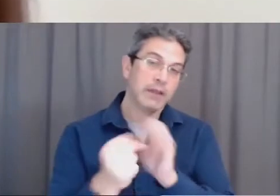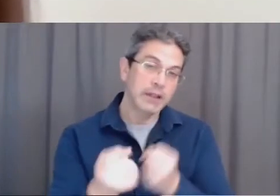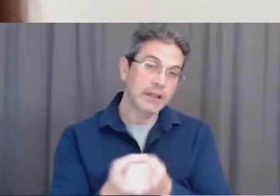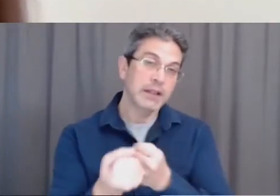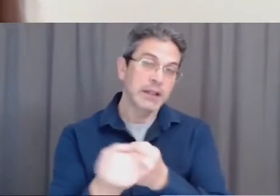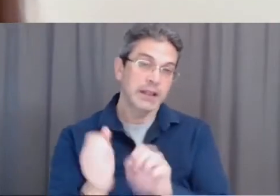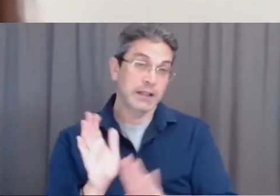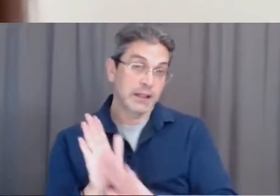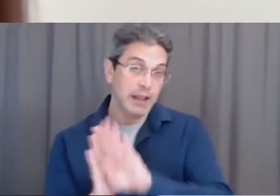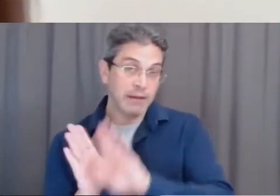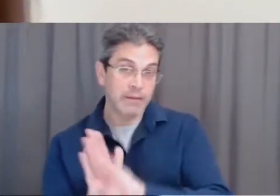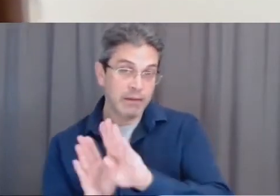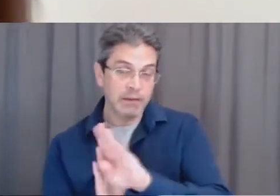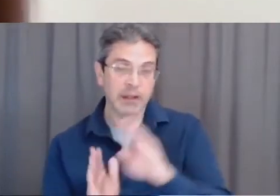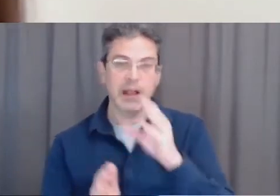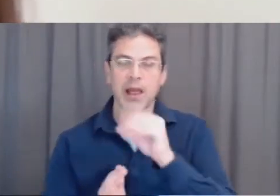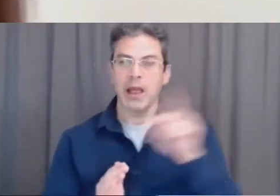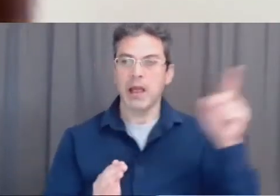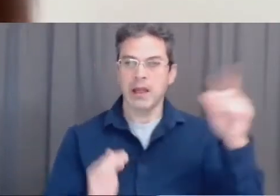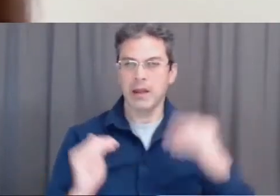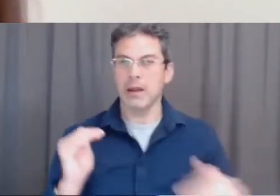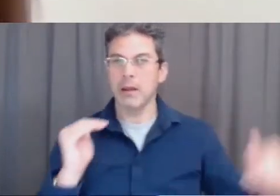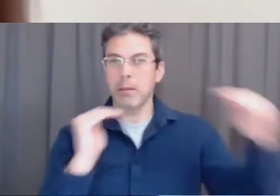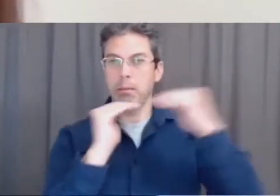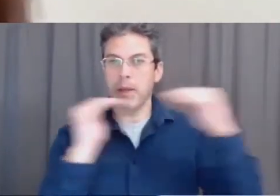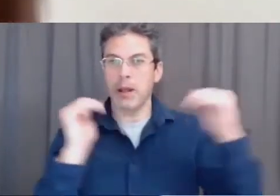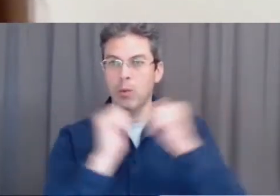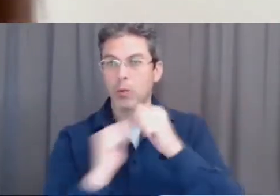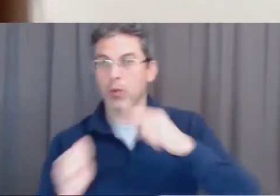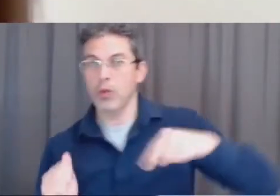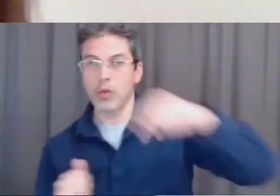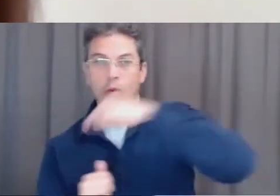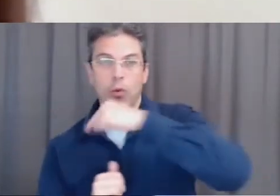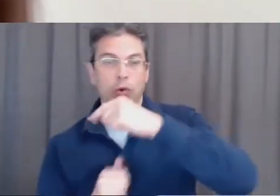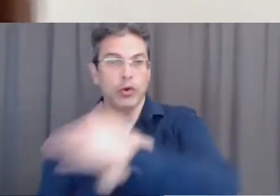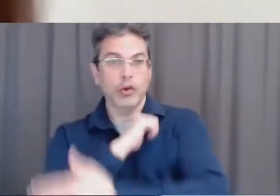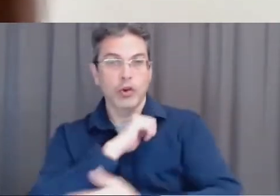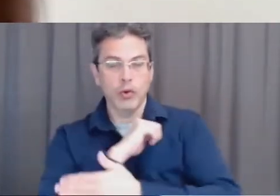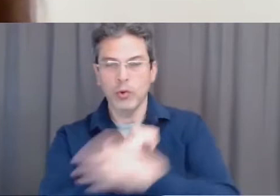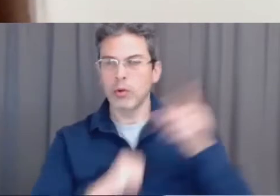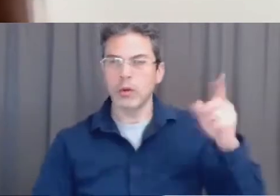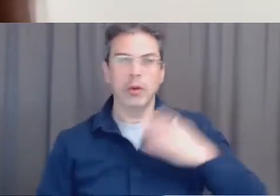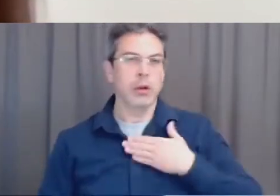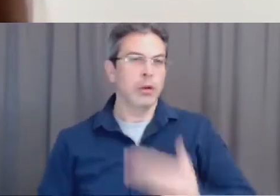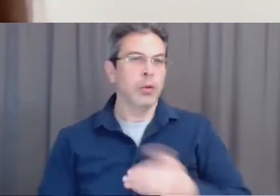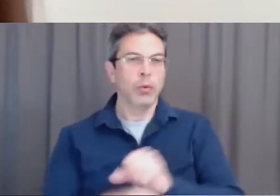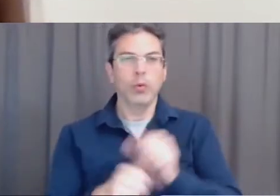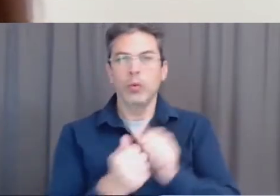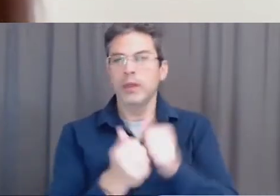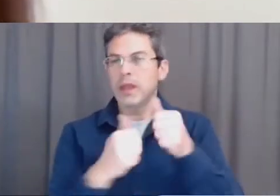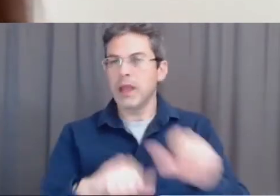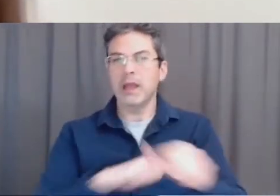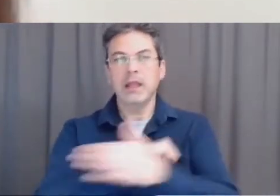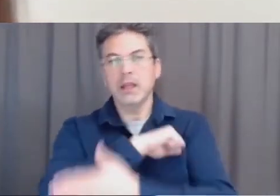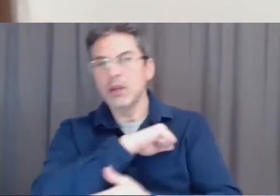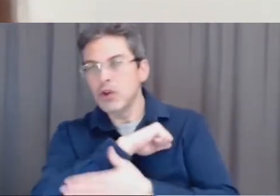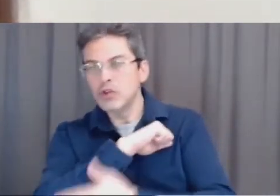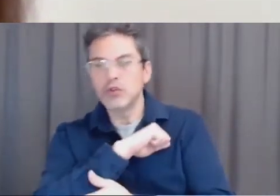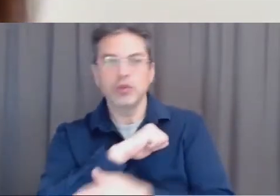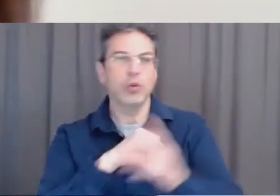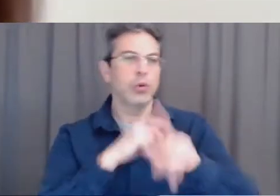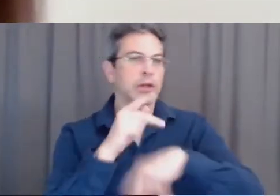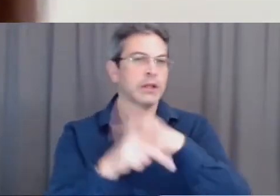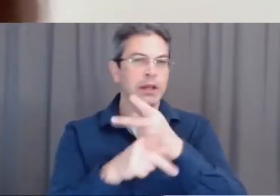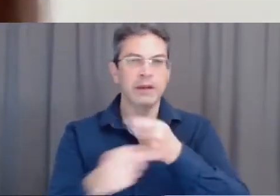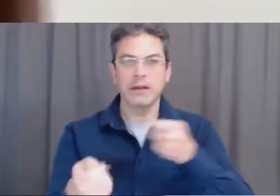balanced player on the international stage, willing to work with all countries and all regime types globally to address issues of